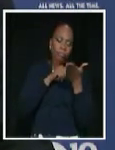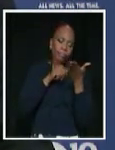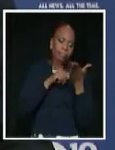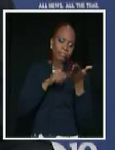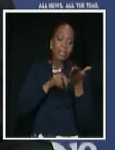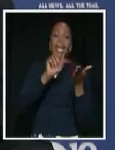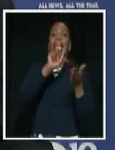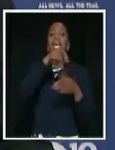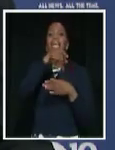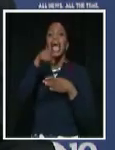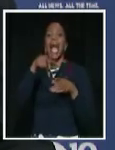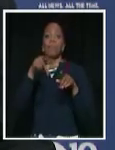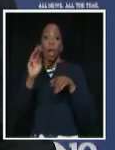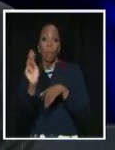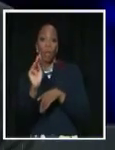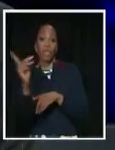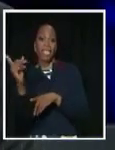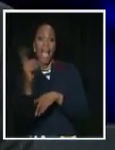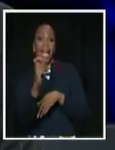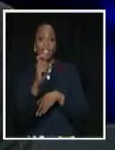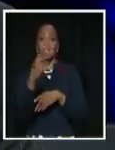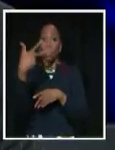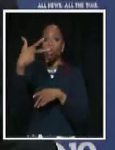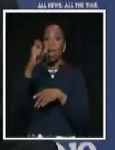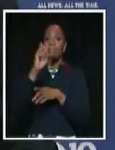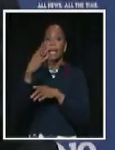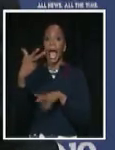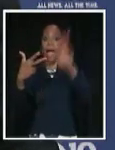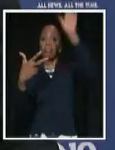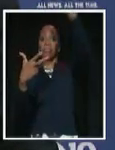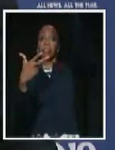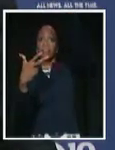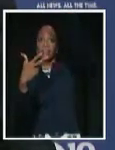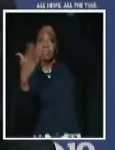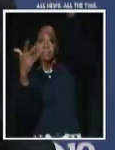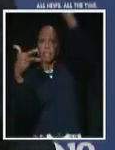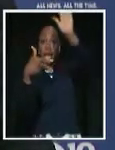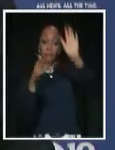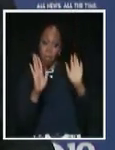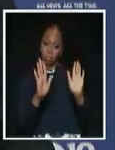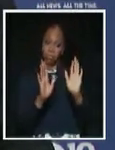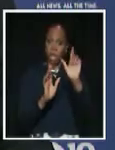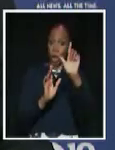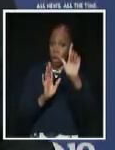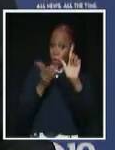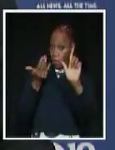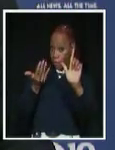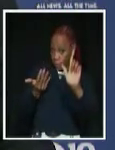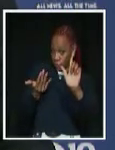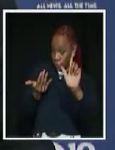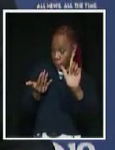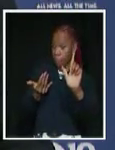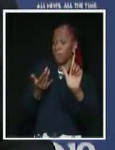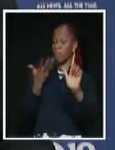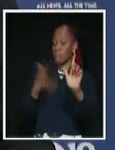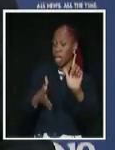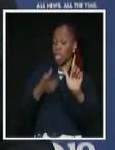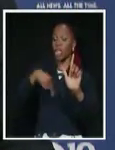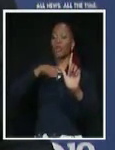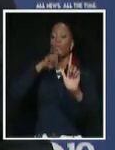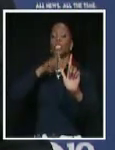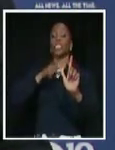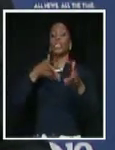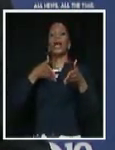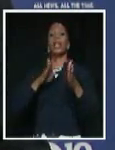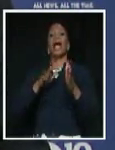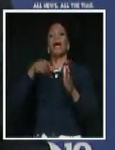app that they can use on their iPad. Shouldn't they be able to just hail a cab? And let me finish. In addition to the app, we should allow,